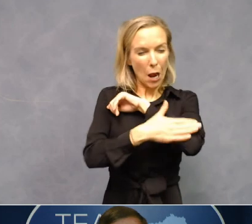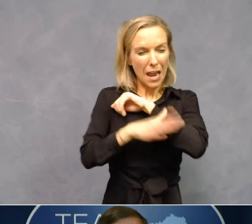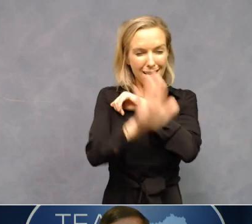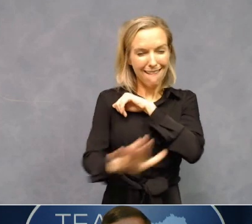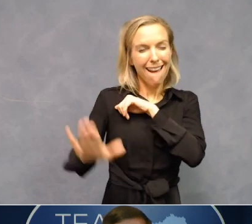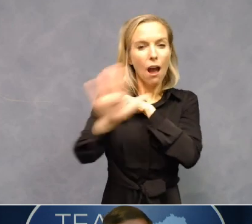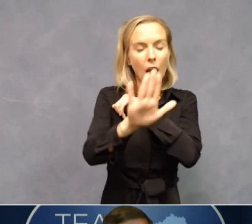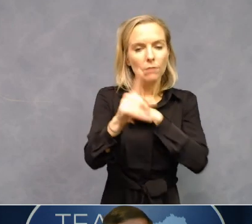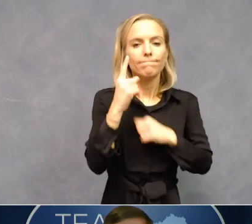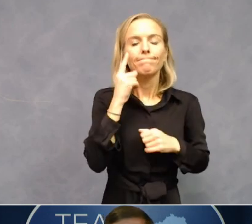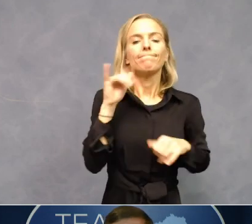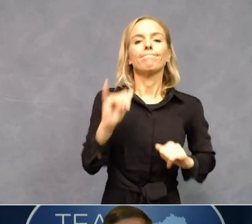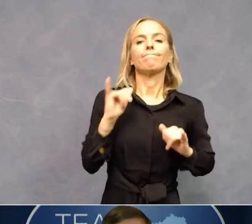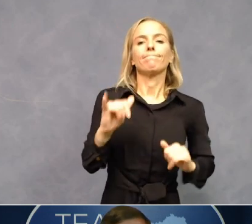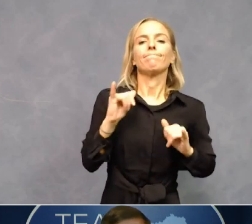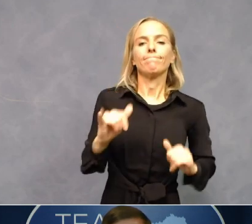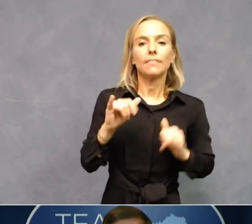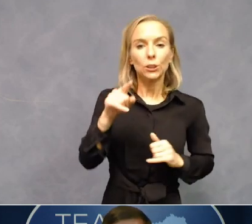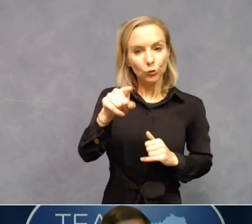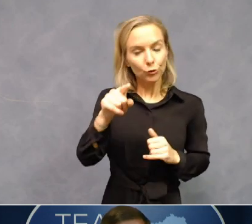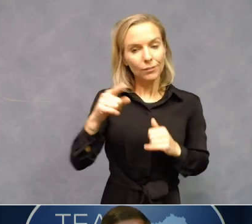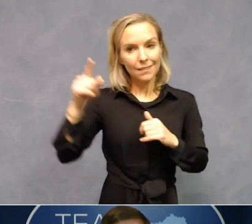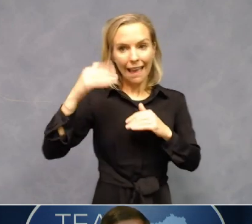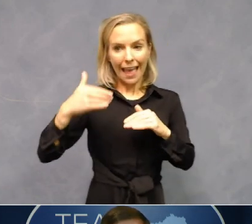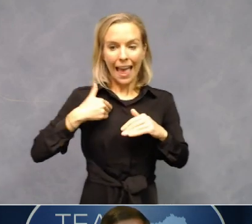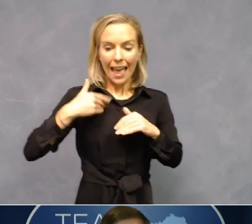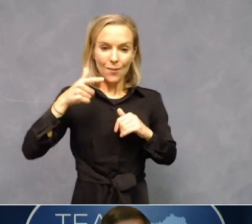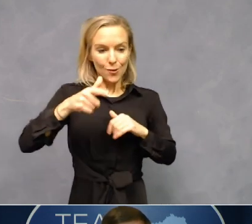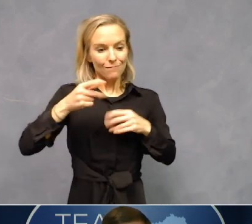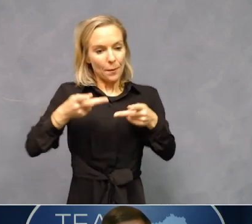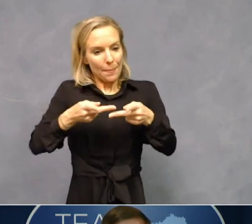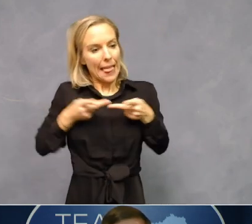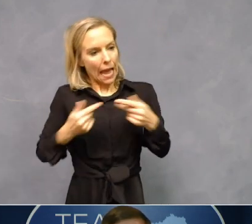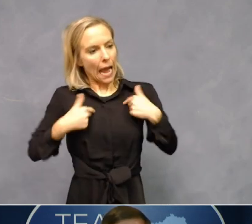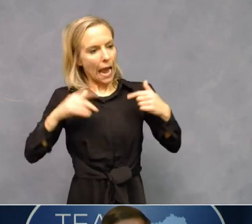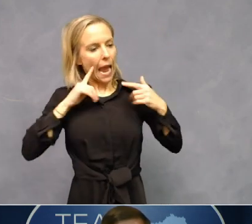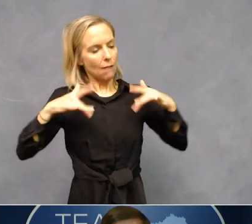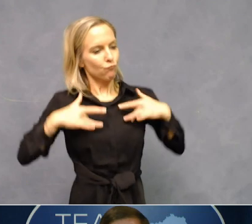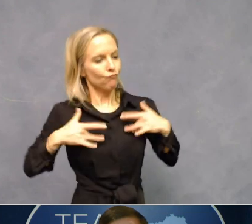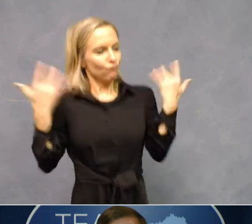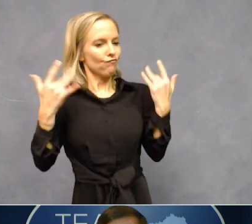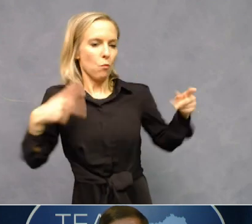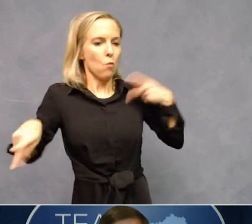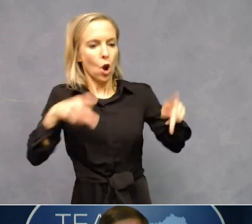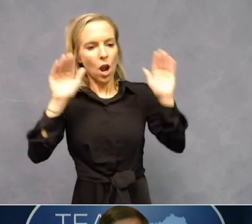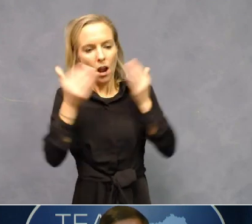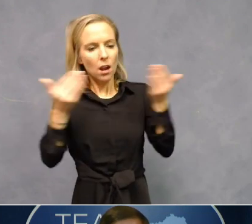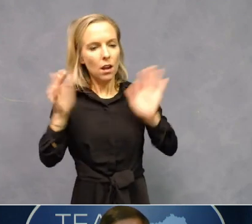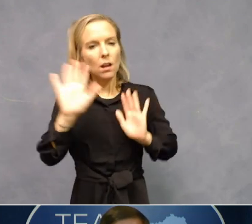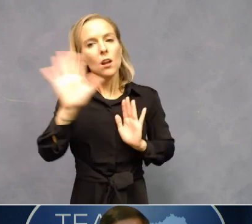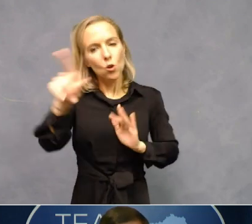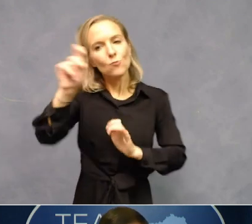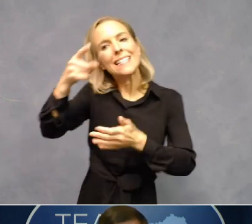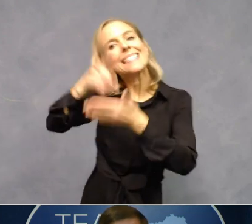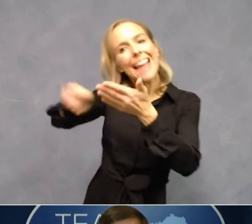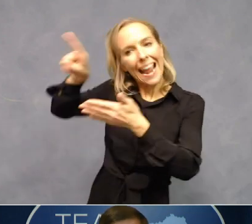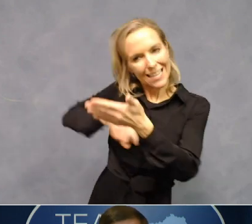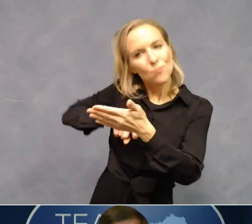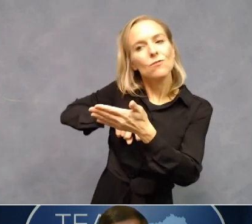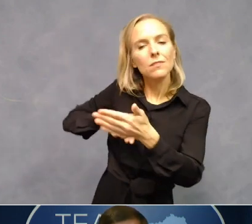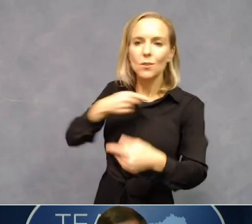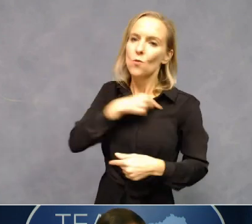you're a facility that's out there and you're advertising for it right now, cancel it. Our Commonwealth needs you. We need